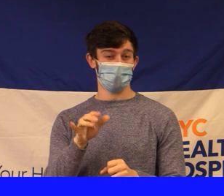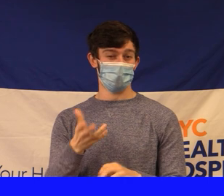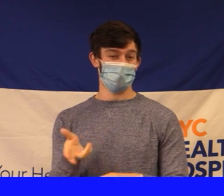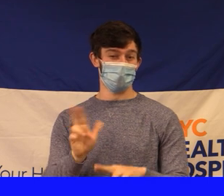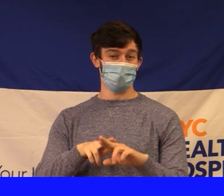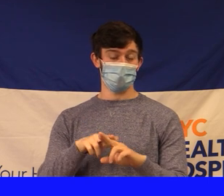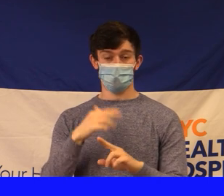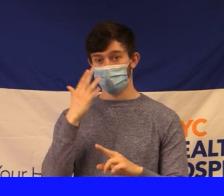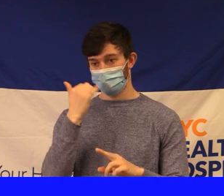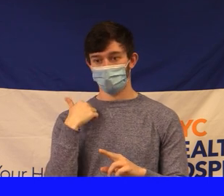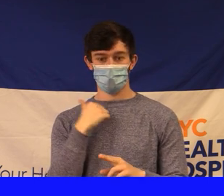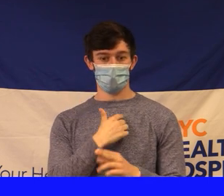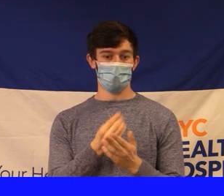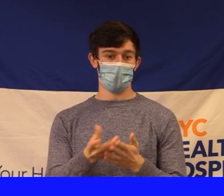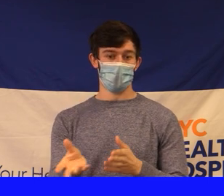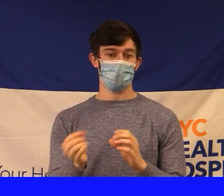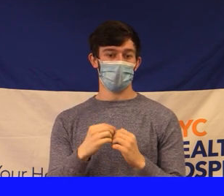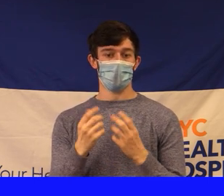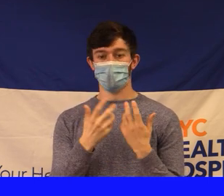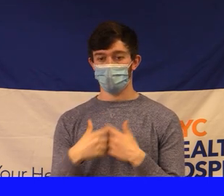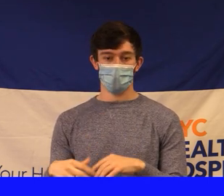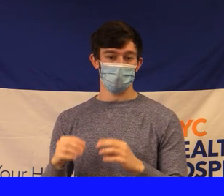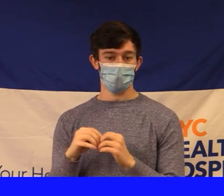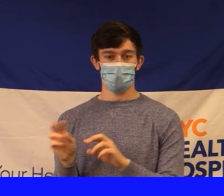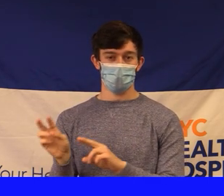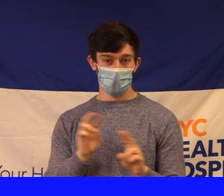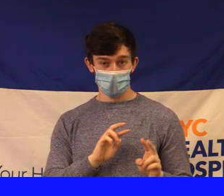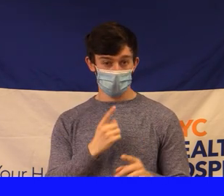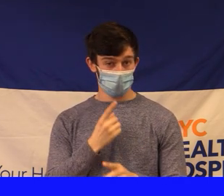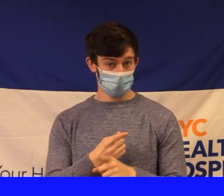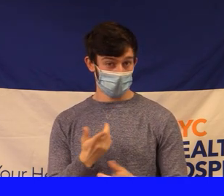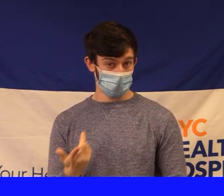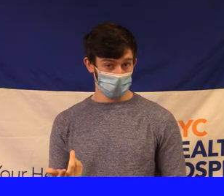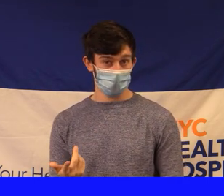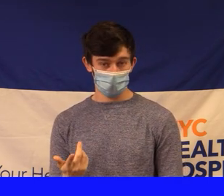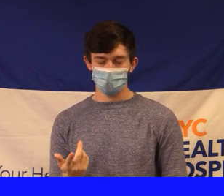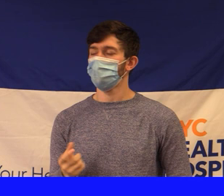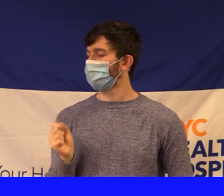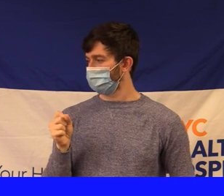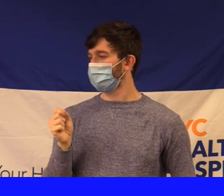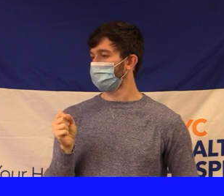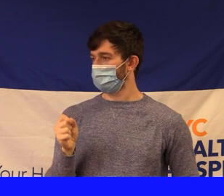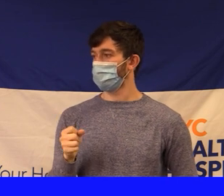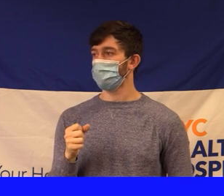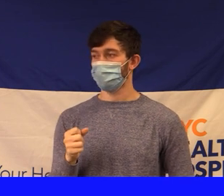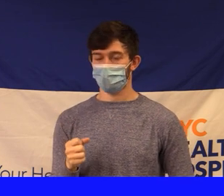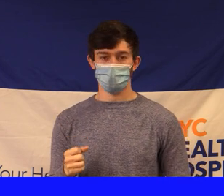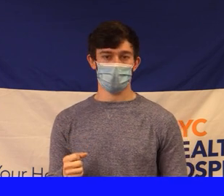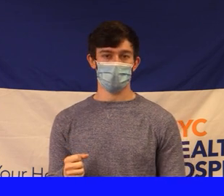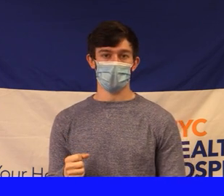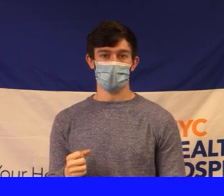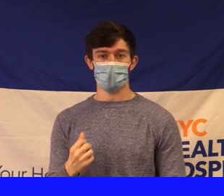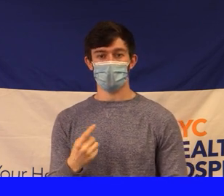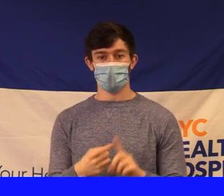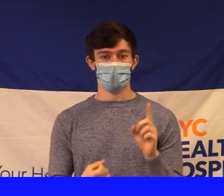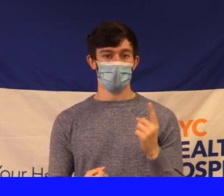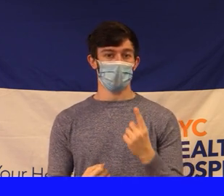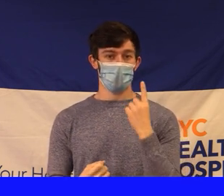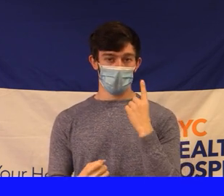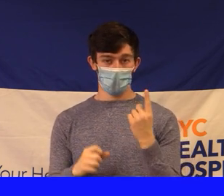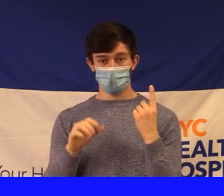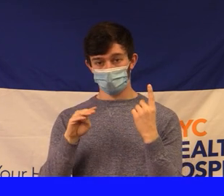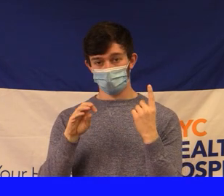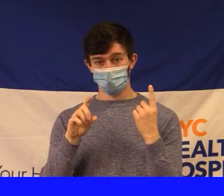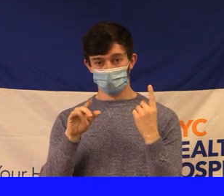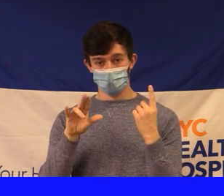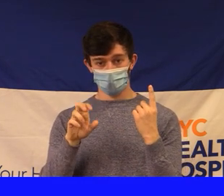more integration, tracking. Is that a fair assessment? It is. We're going from 1 to 5 modules, and